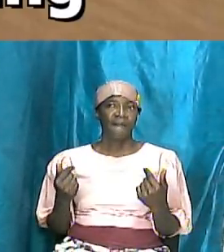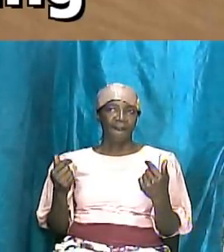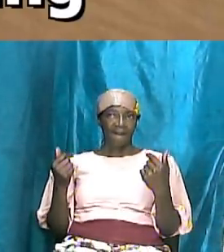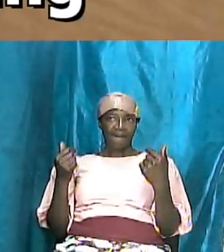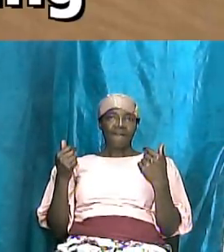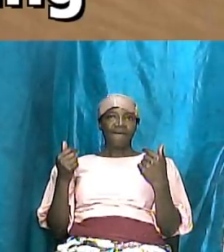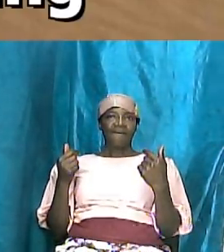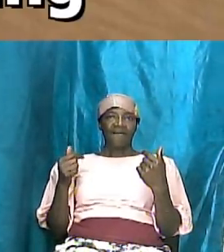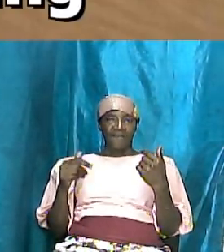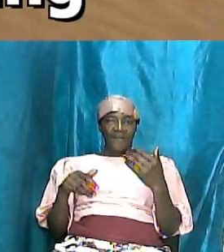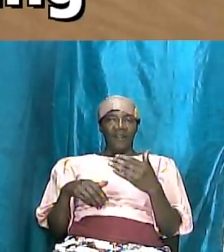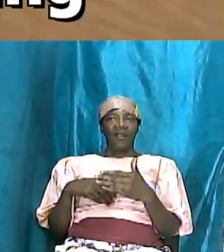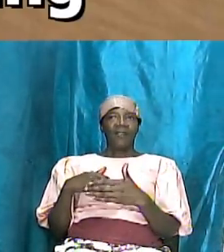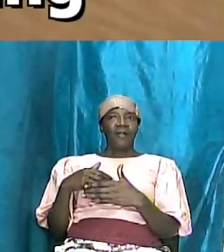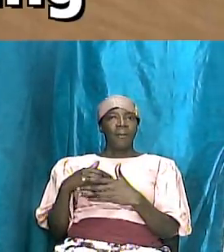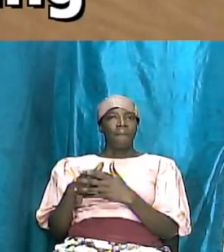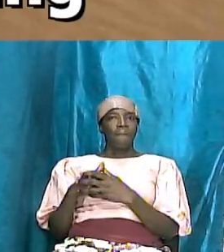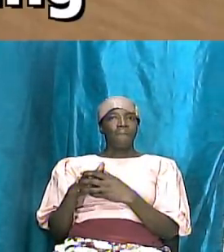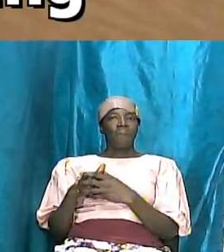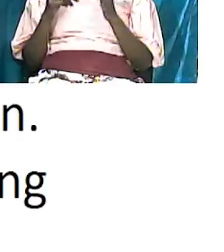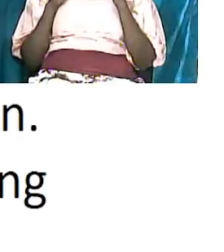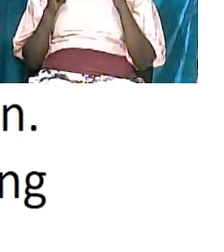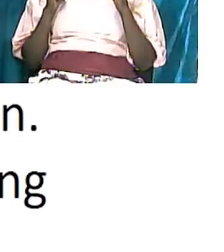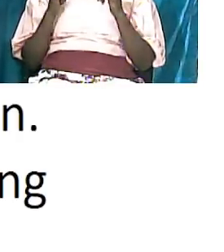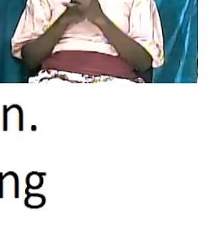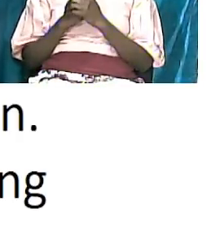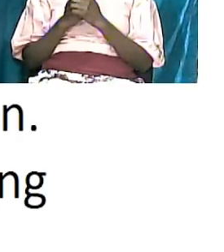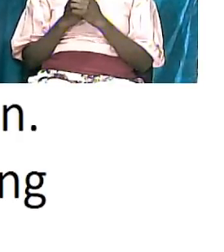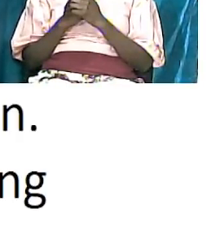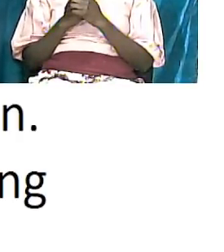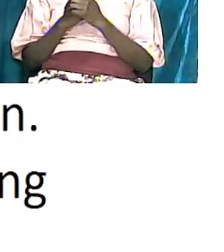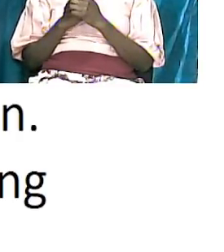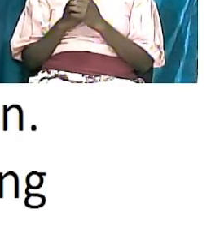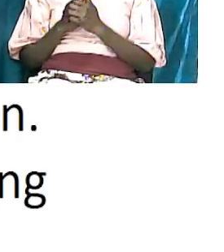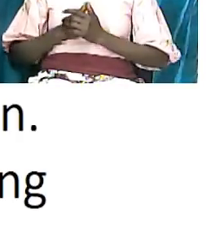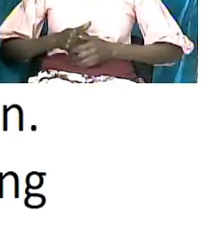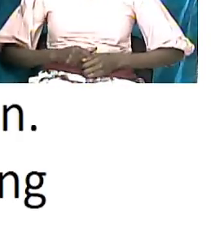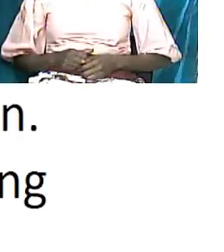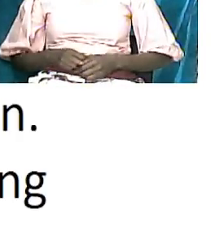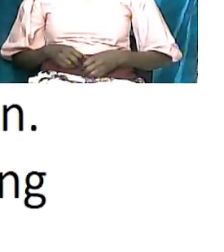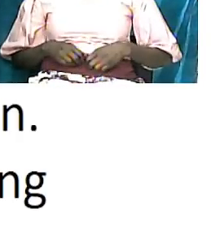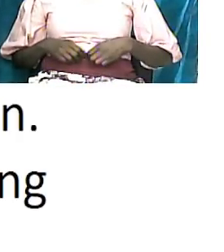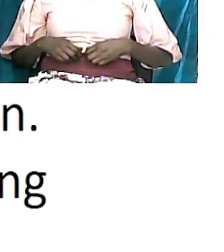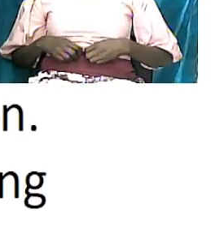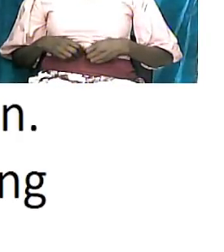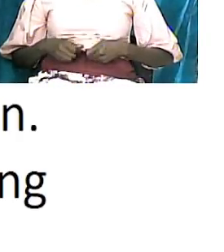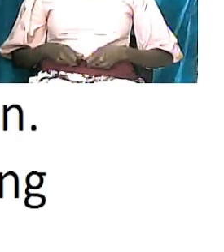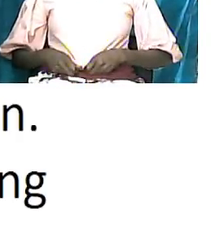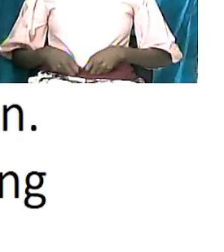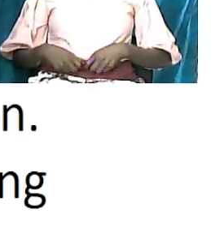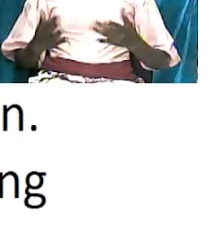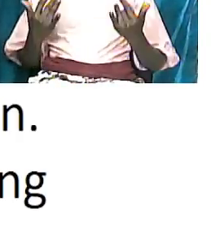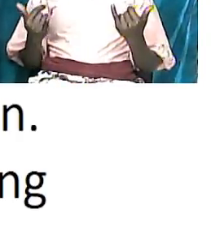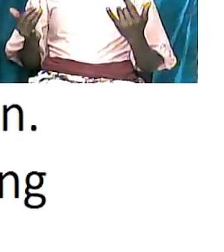turn to the next slide, because I want us to look at, firstly, how God